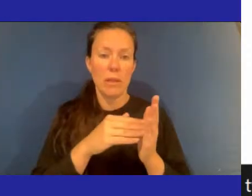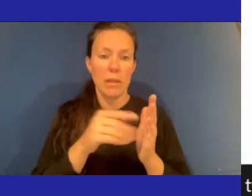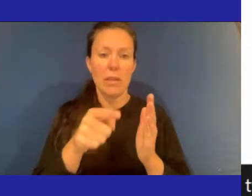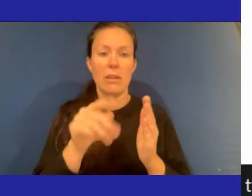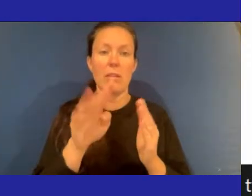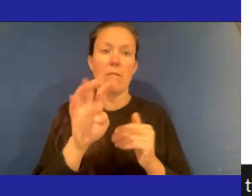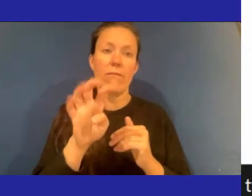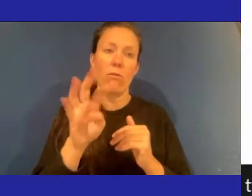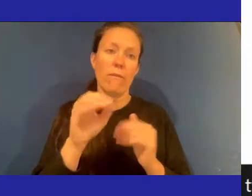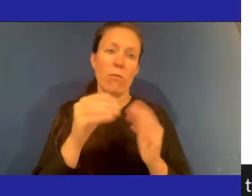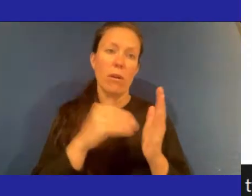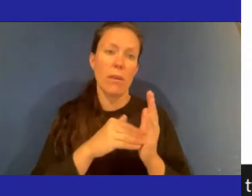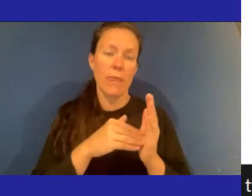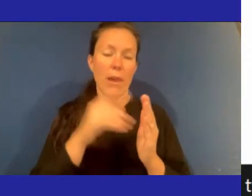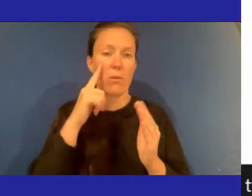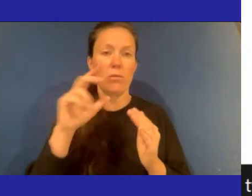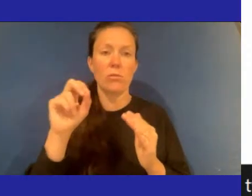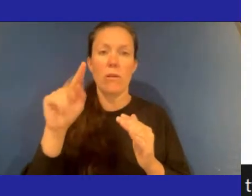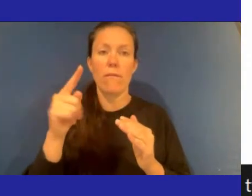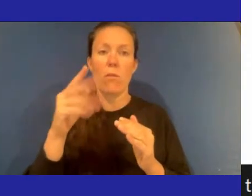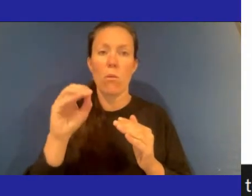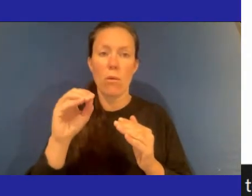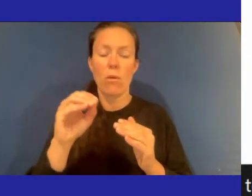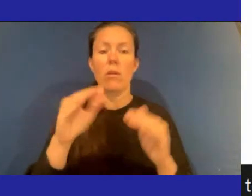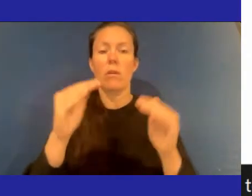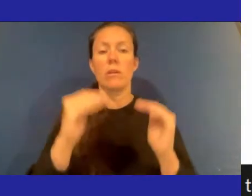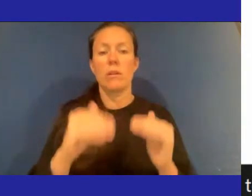22,440,000 for orthopedics and